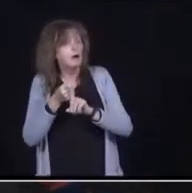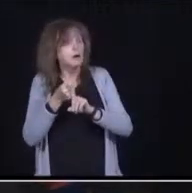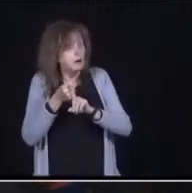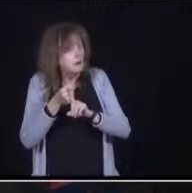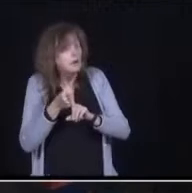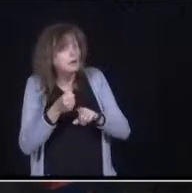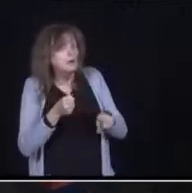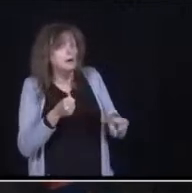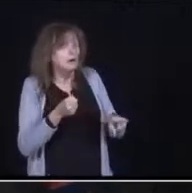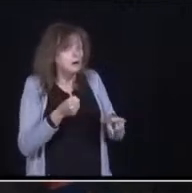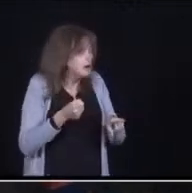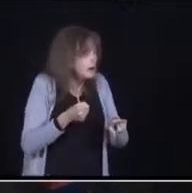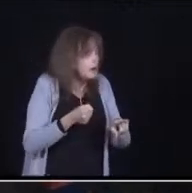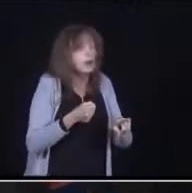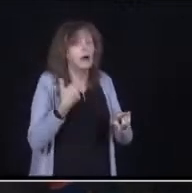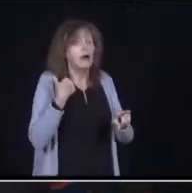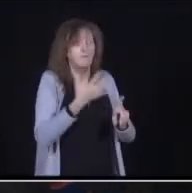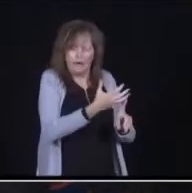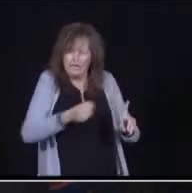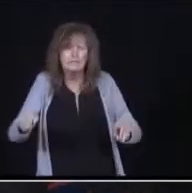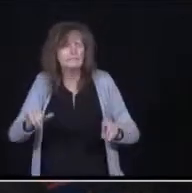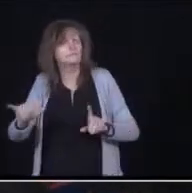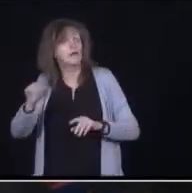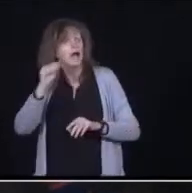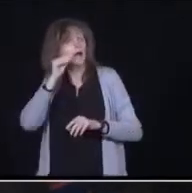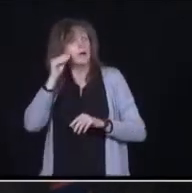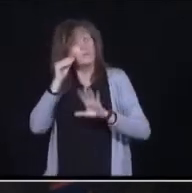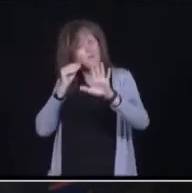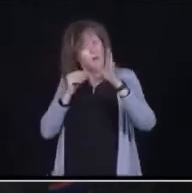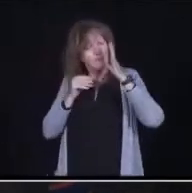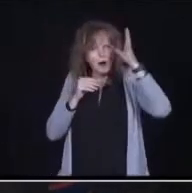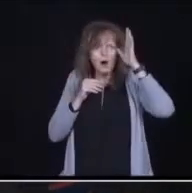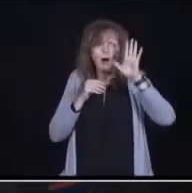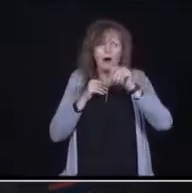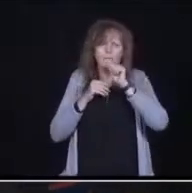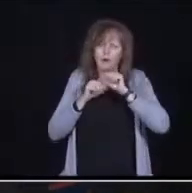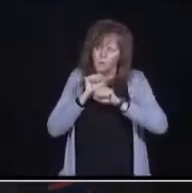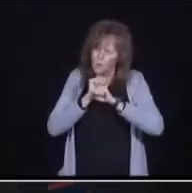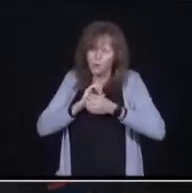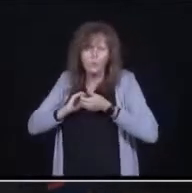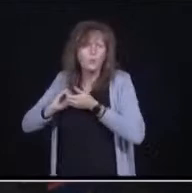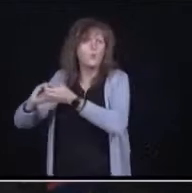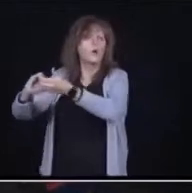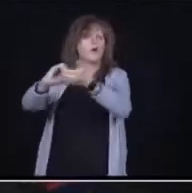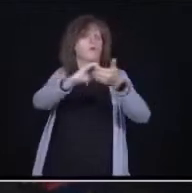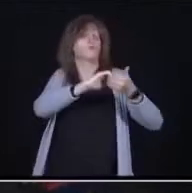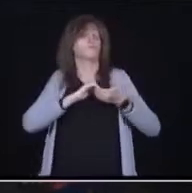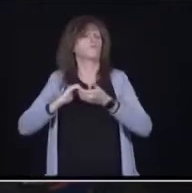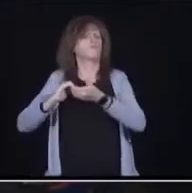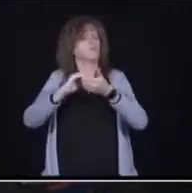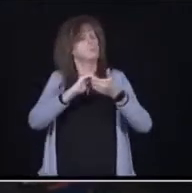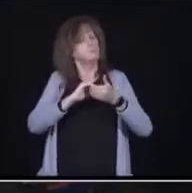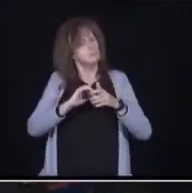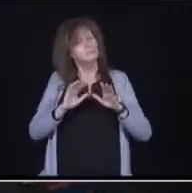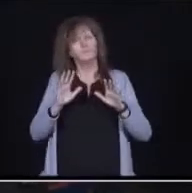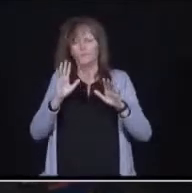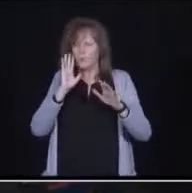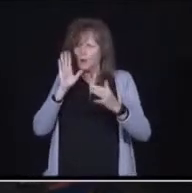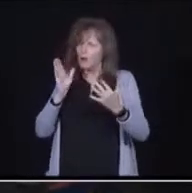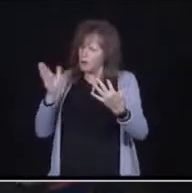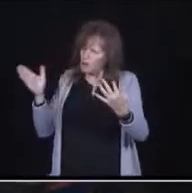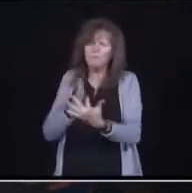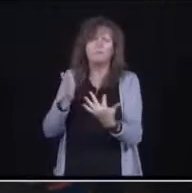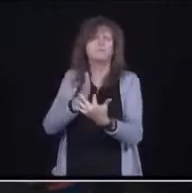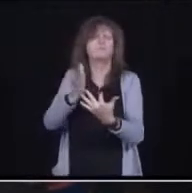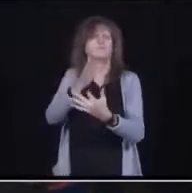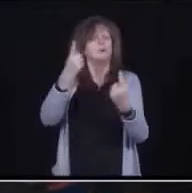My friends, by working together, we will get through this. Thank you, and God bless the people of Ontario. Now I'll hand it over to Minister Lecce.